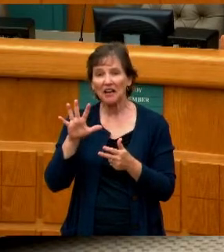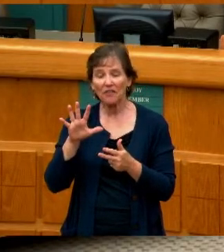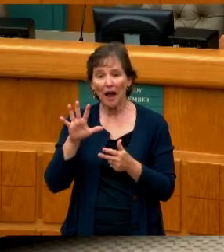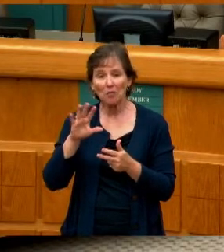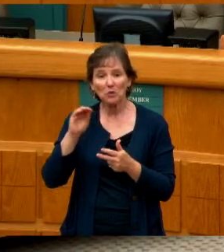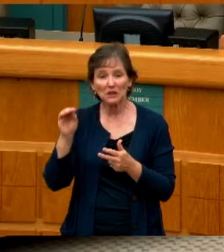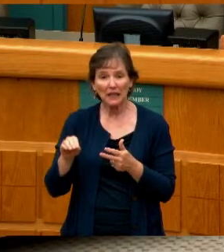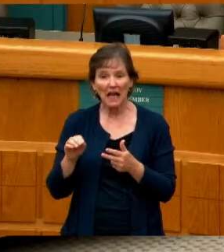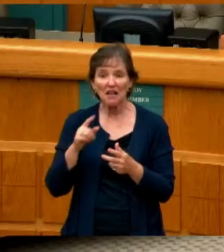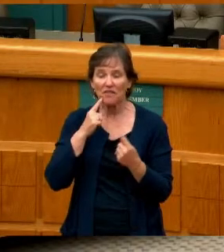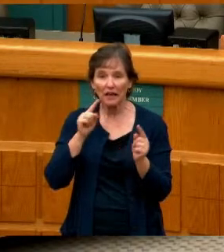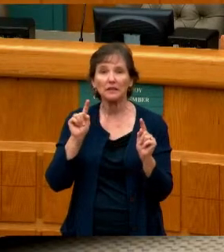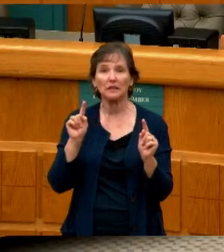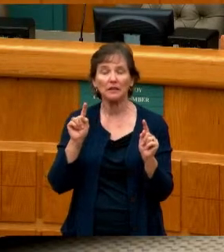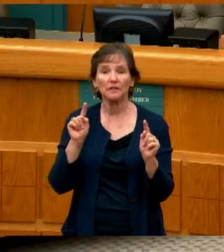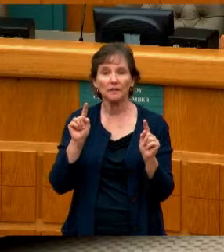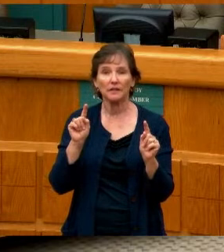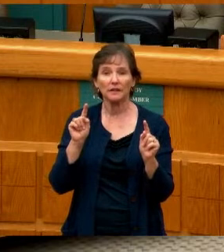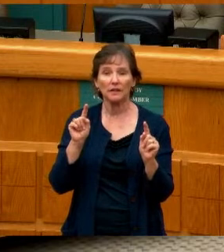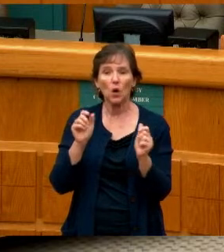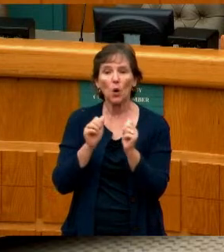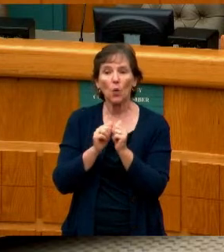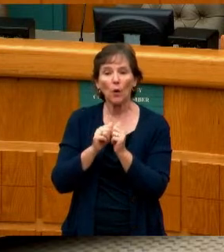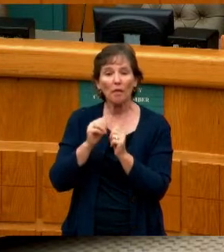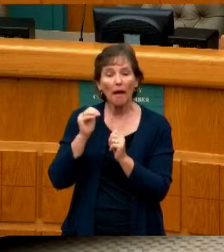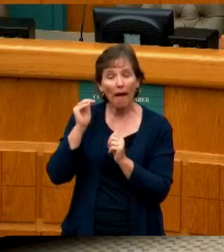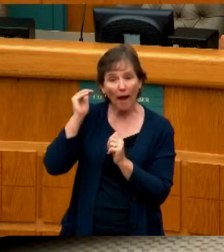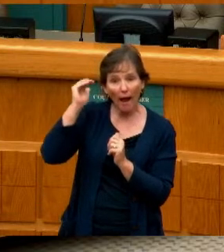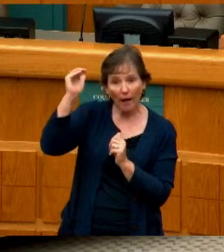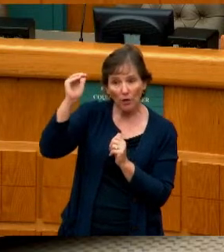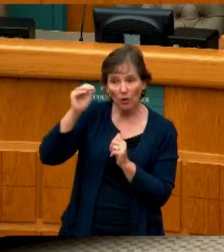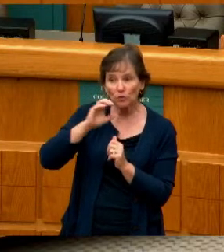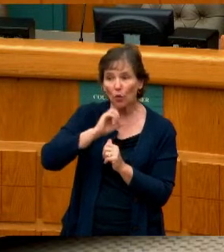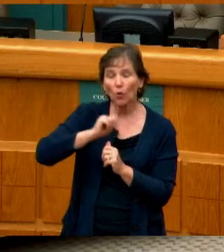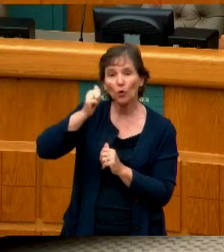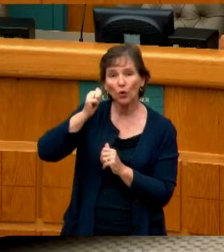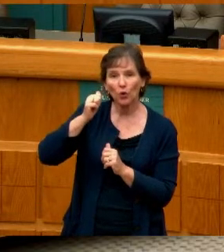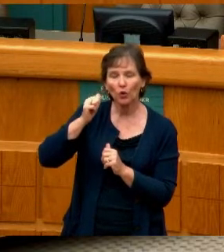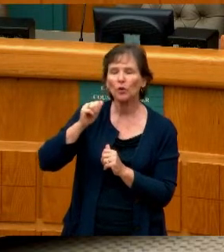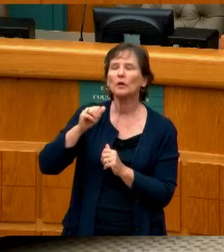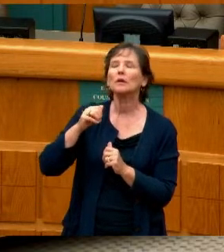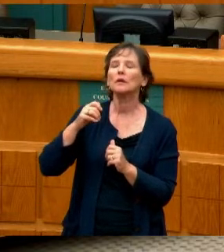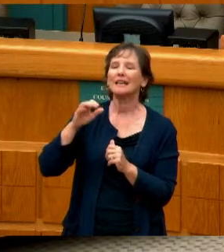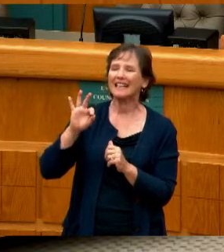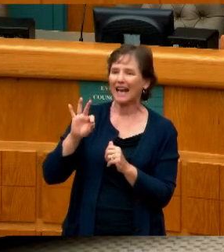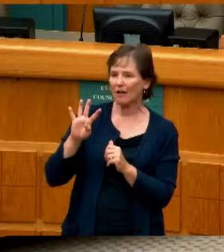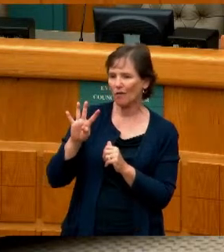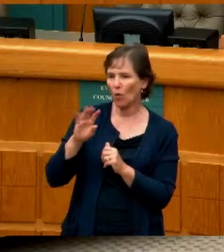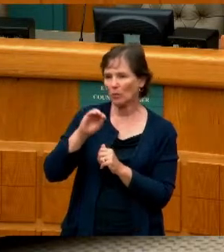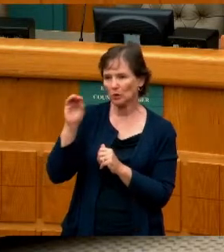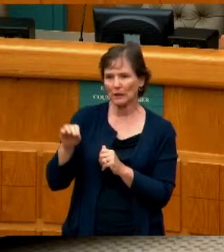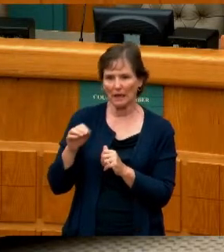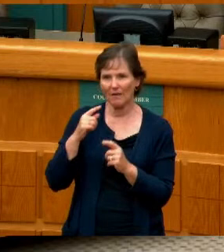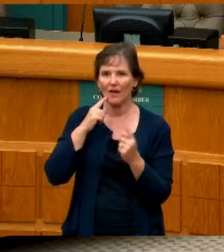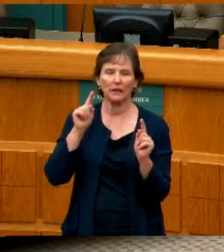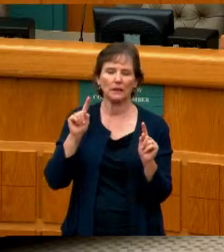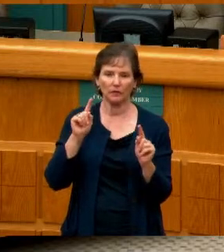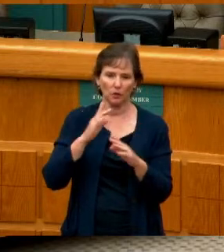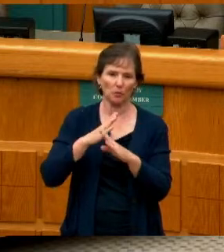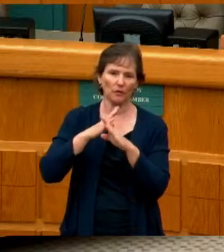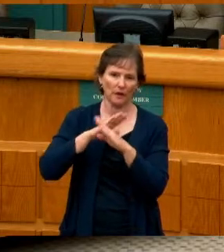observed efficacy of their vaccine to be 95% effective, and in adults 65 years and older, they have